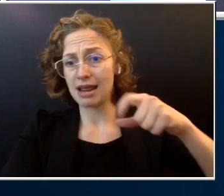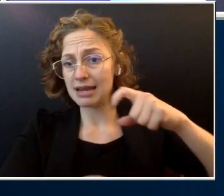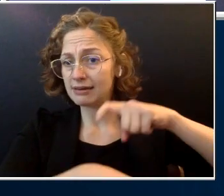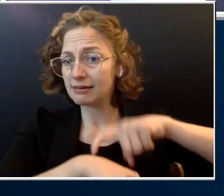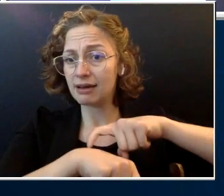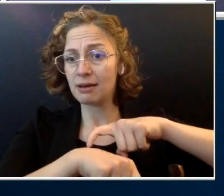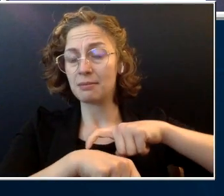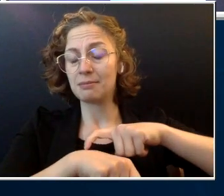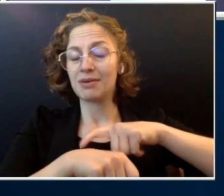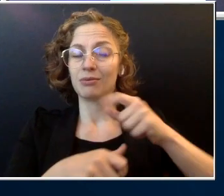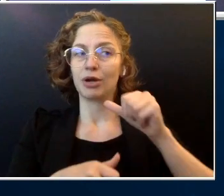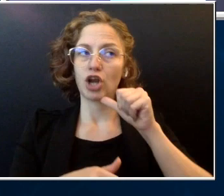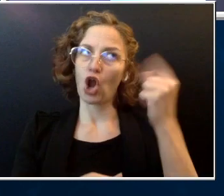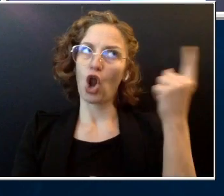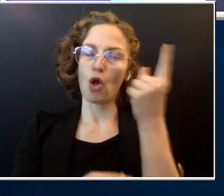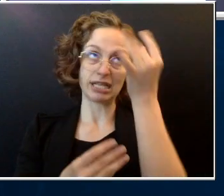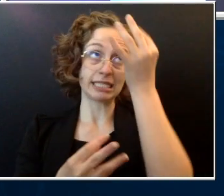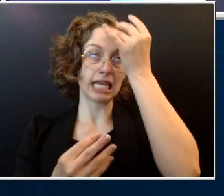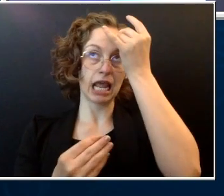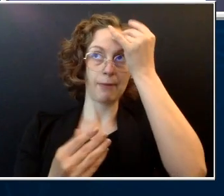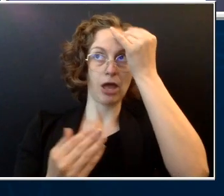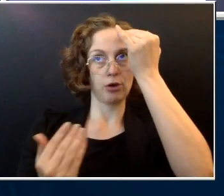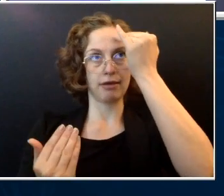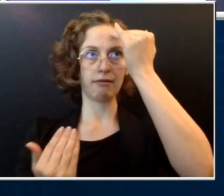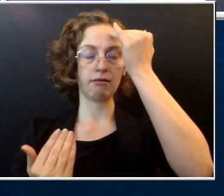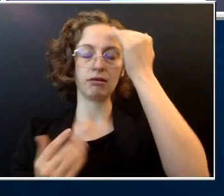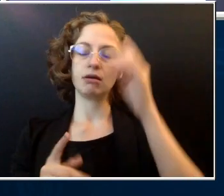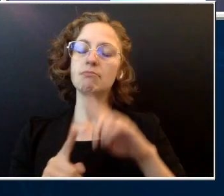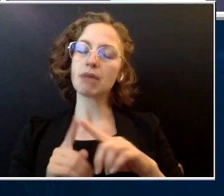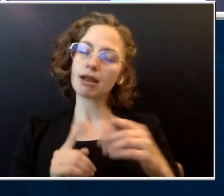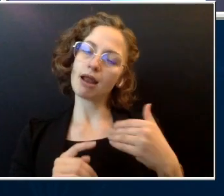have someone like Tim out in the community reaching people.